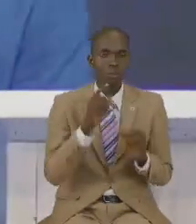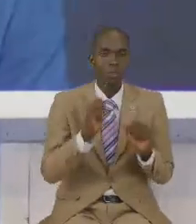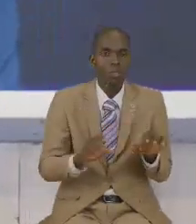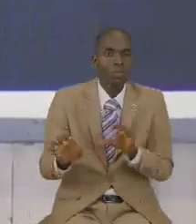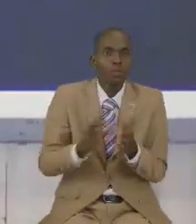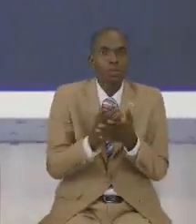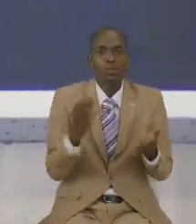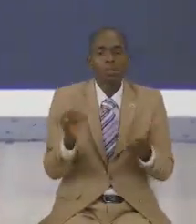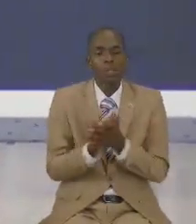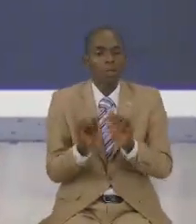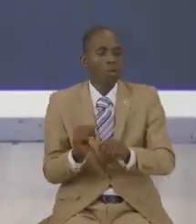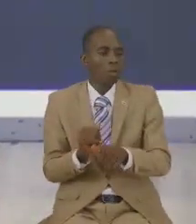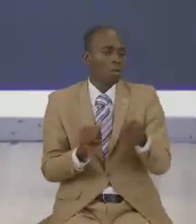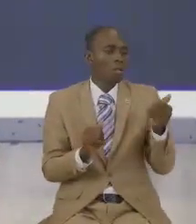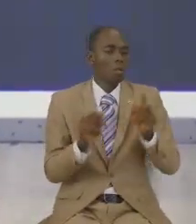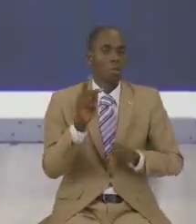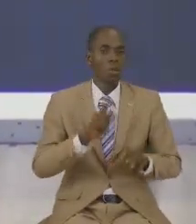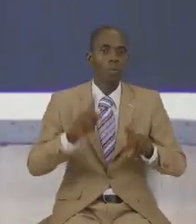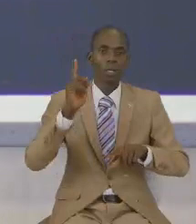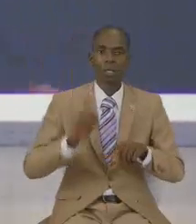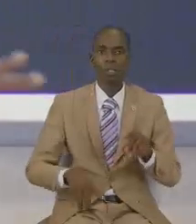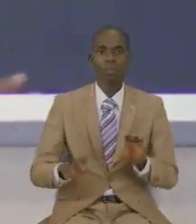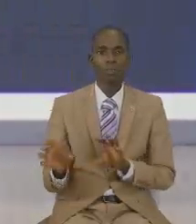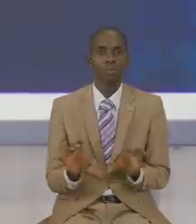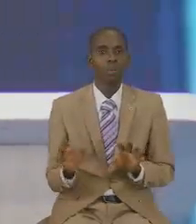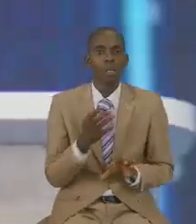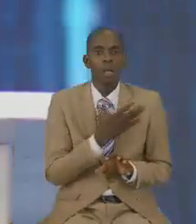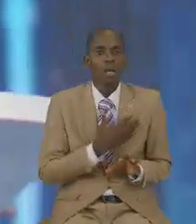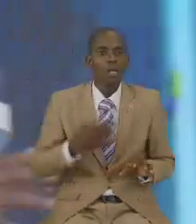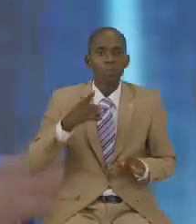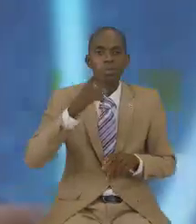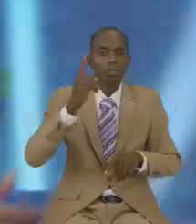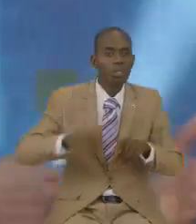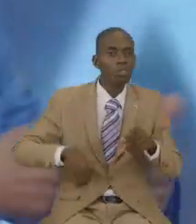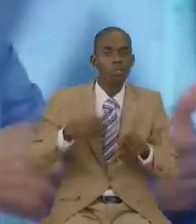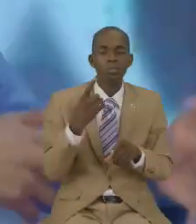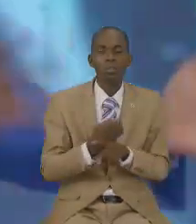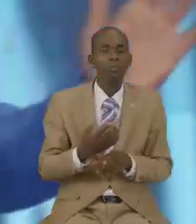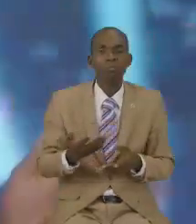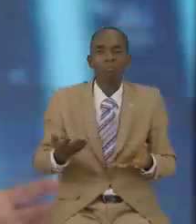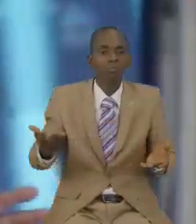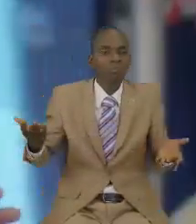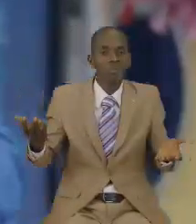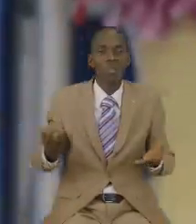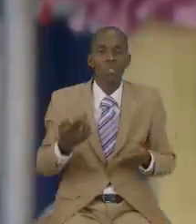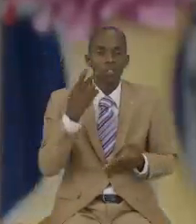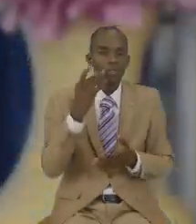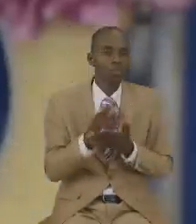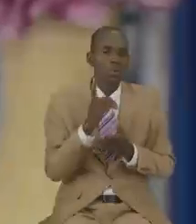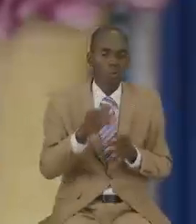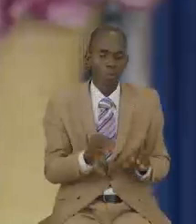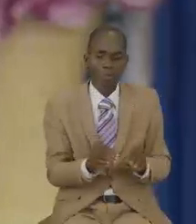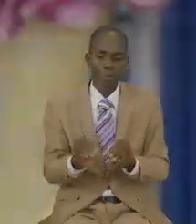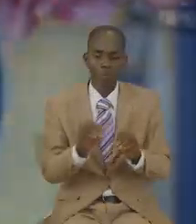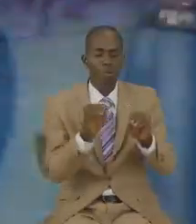that other people cannot do. And you are not just somebody just moving along. You say,